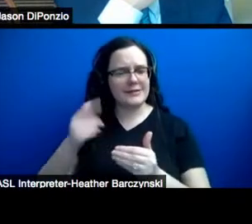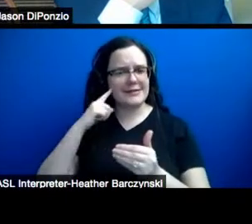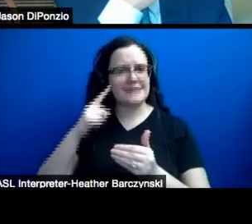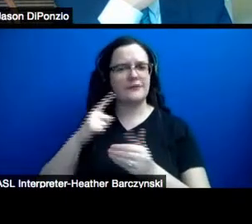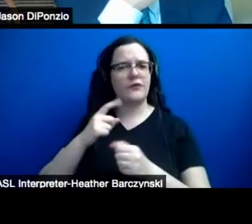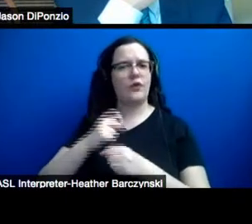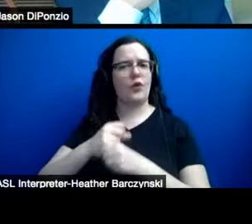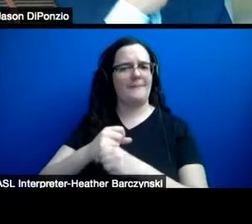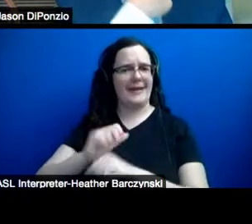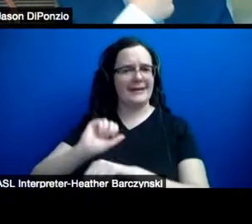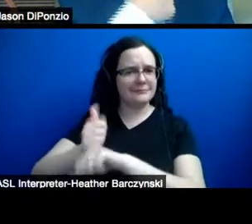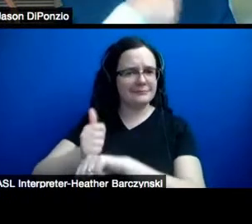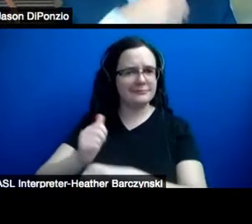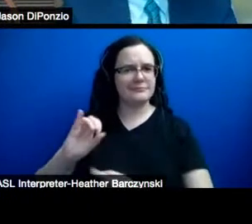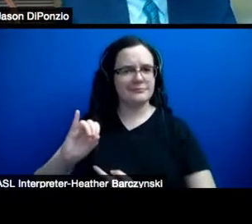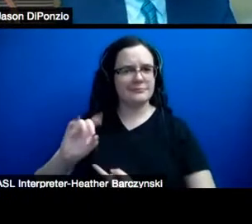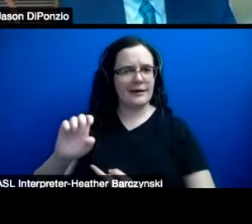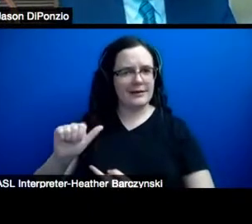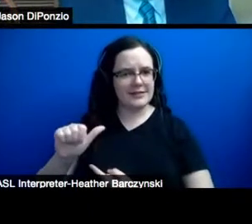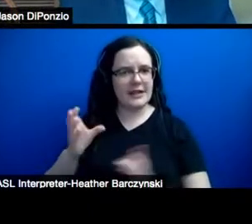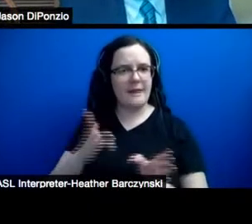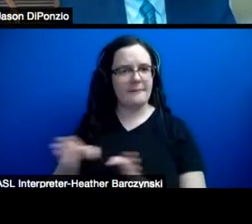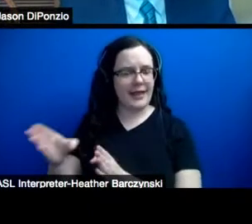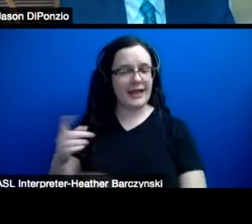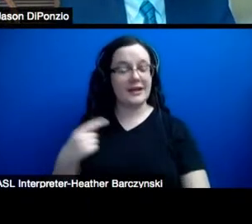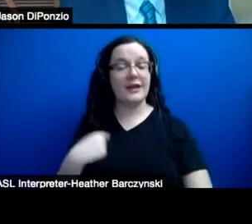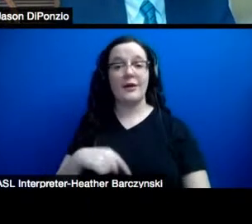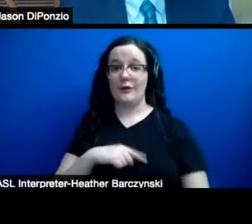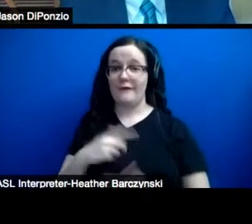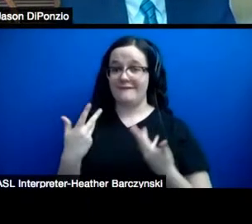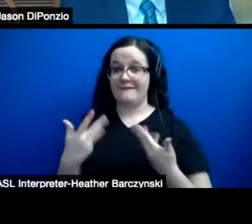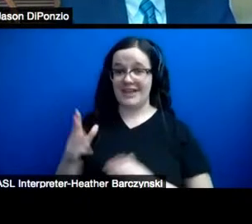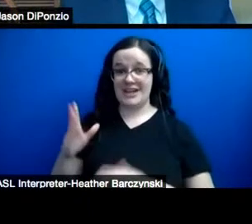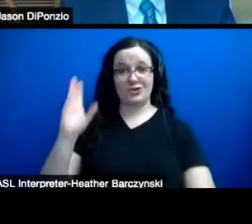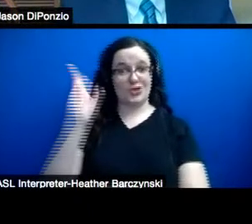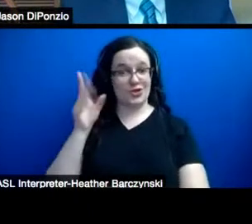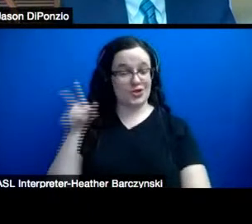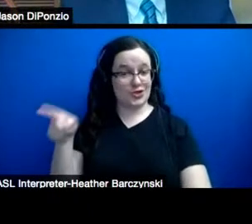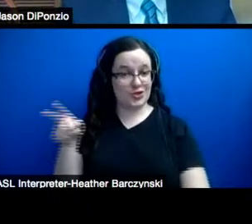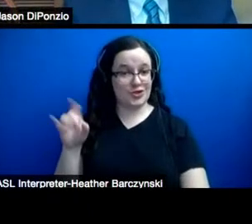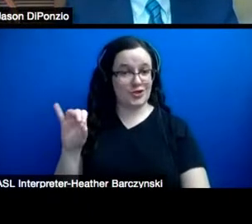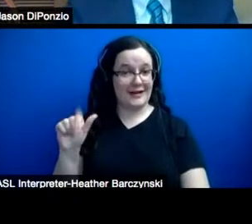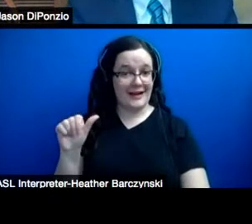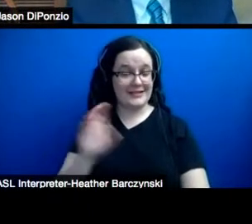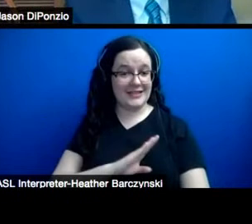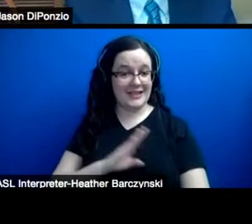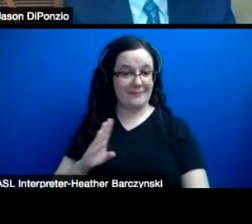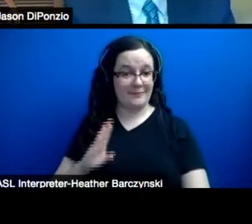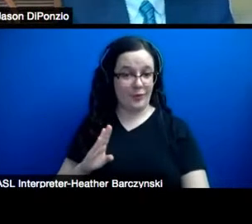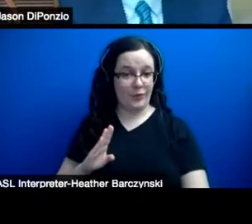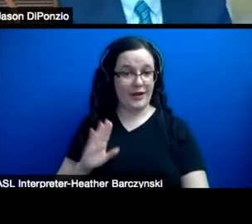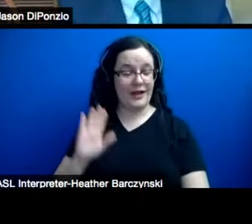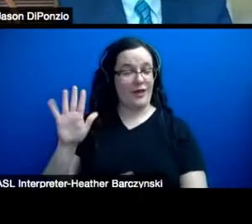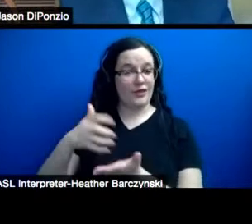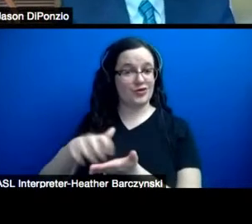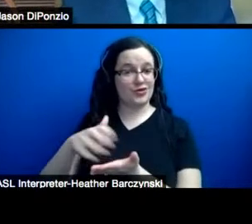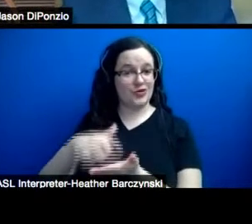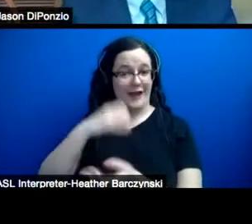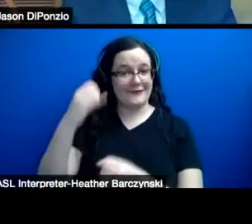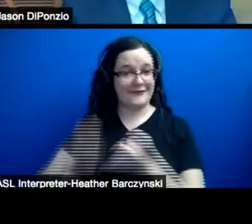idea plan, and we had a presentation from the idea board of a draft final